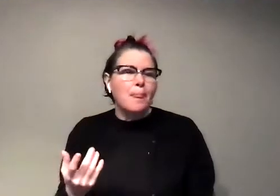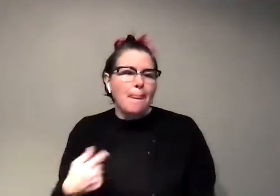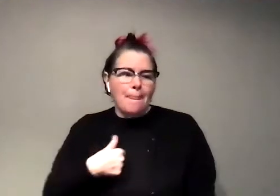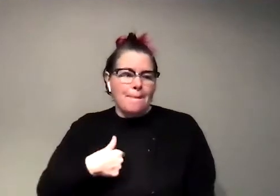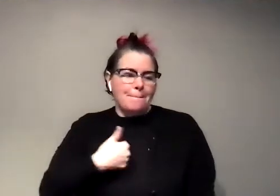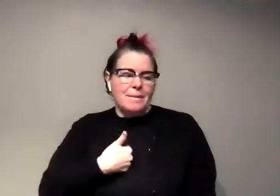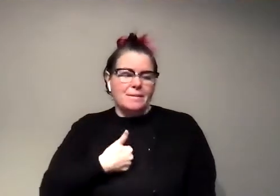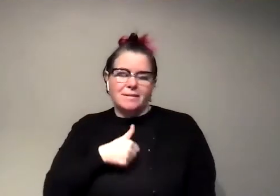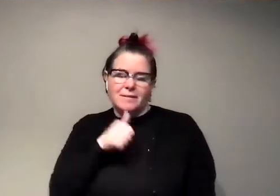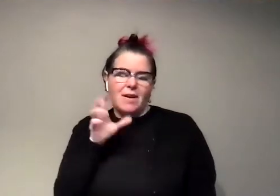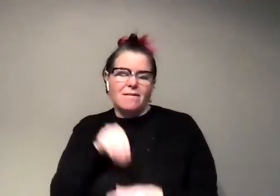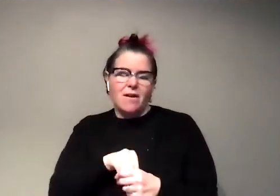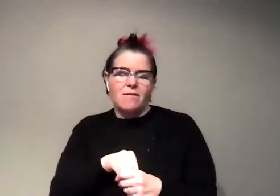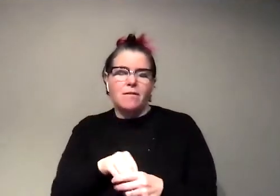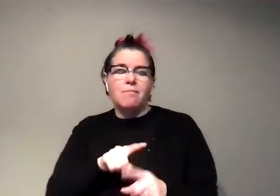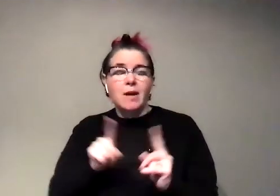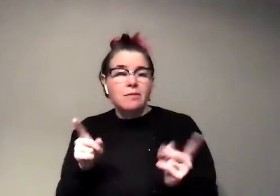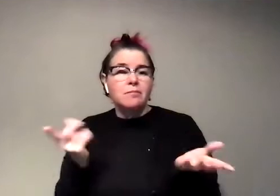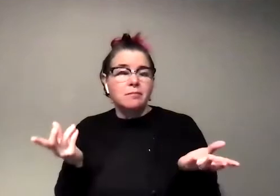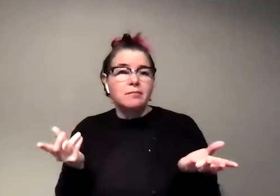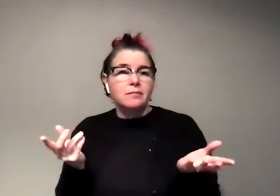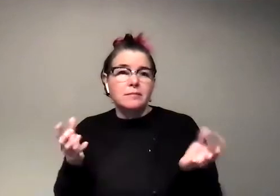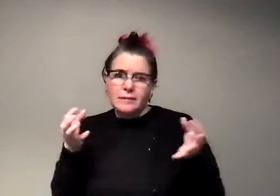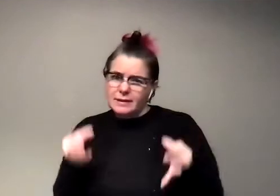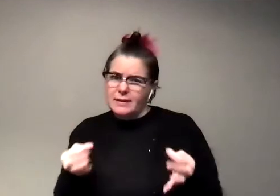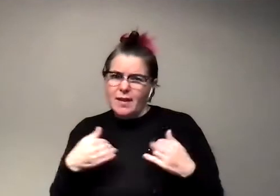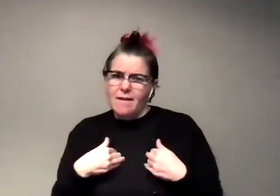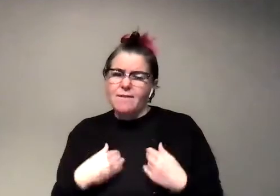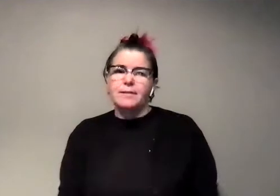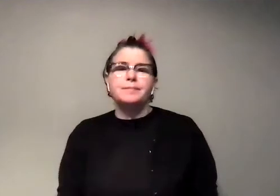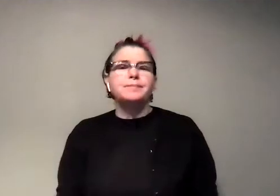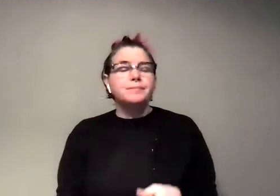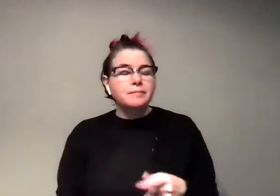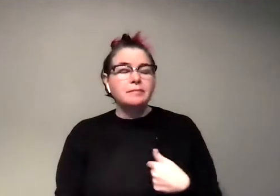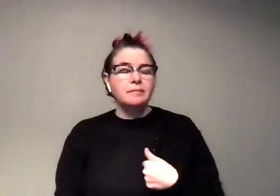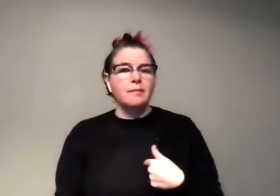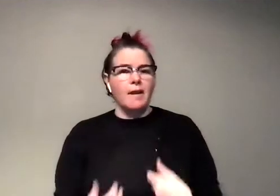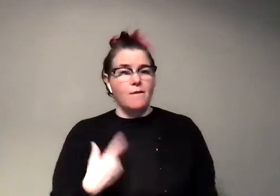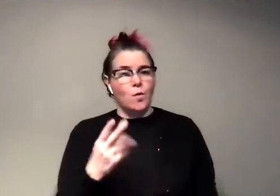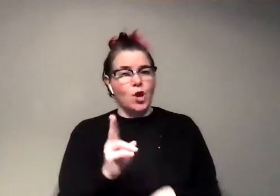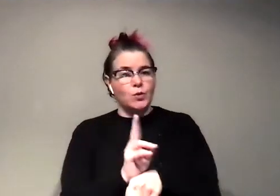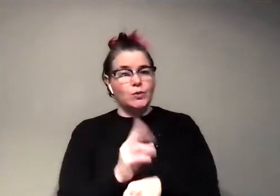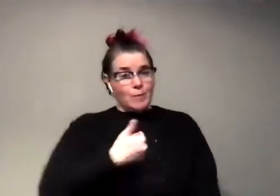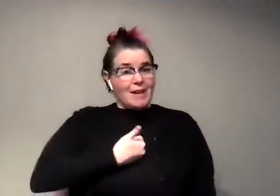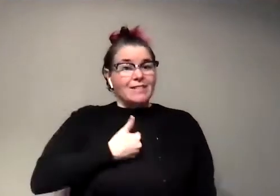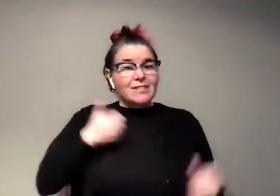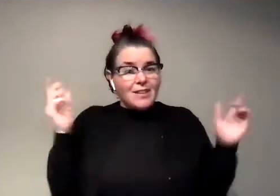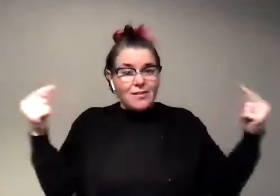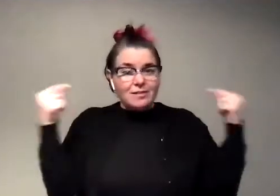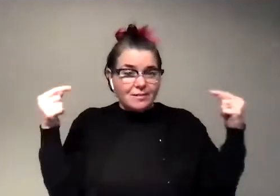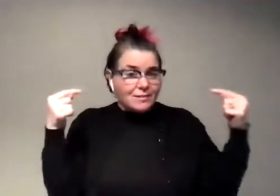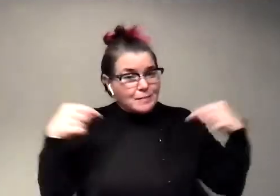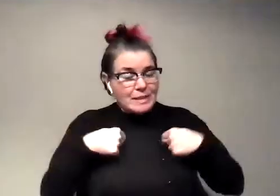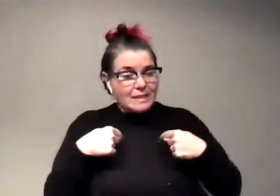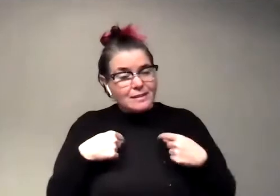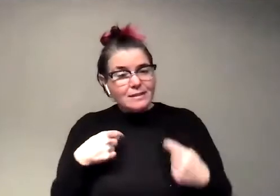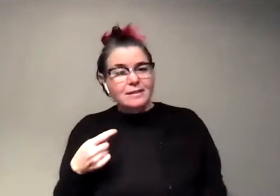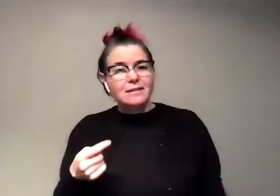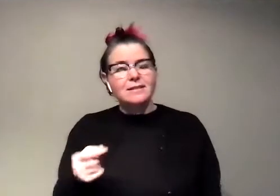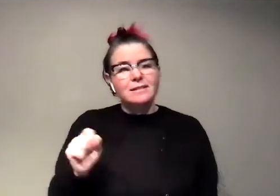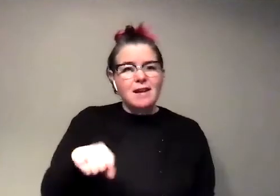too into that community, but they definitely exist. Well, I have one user myself. Yay! Yeah. I